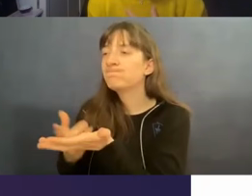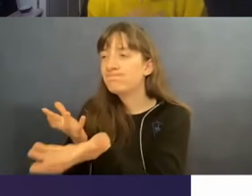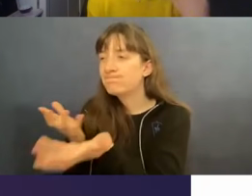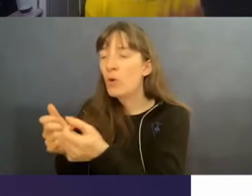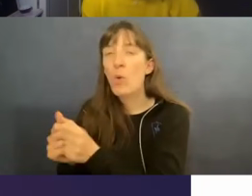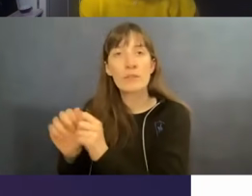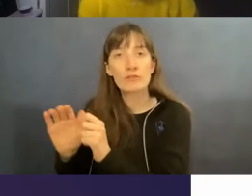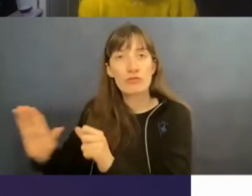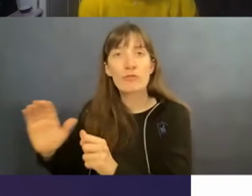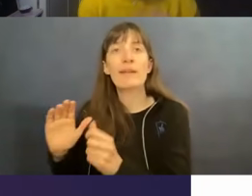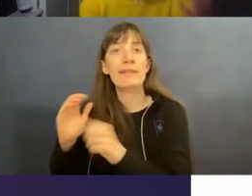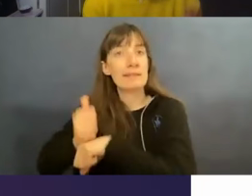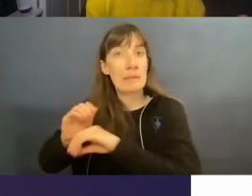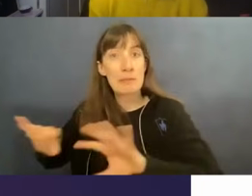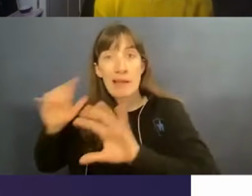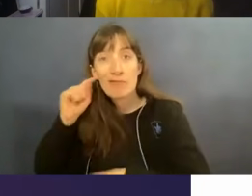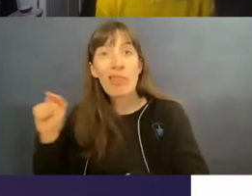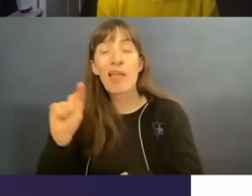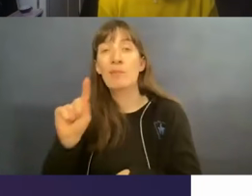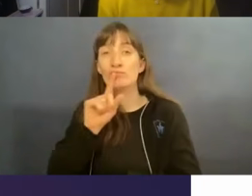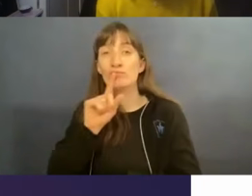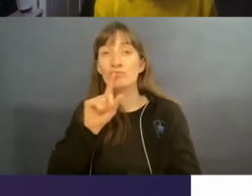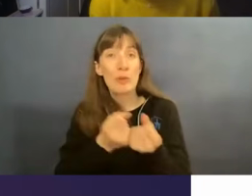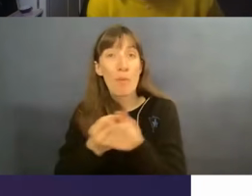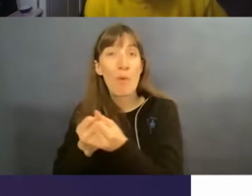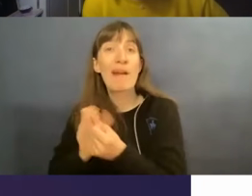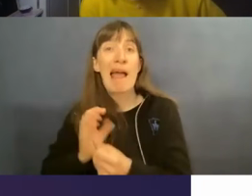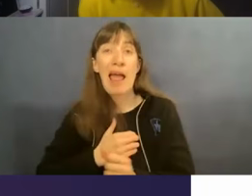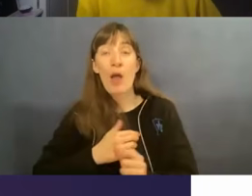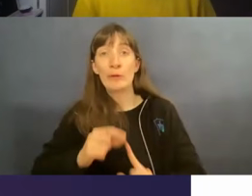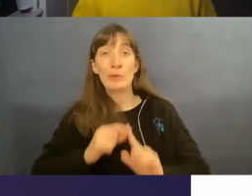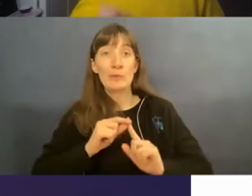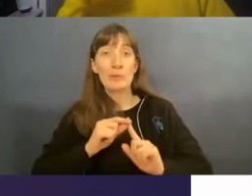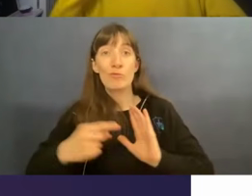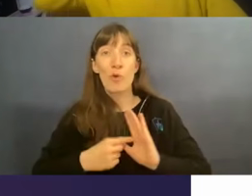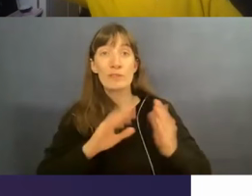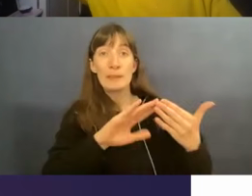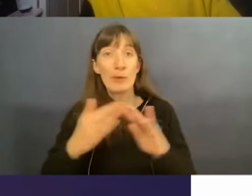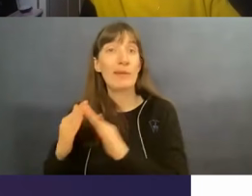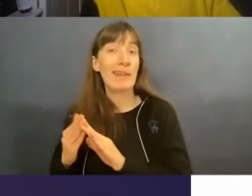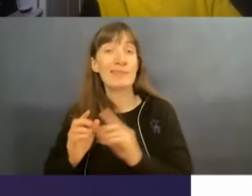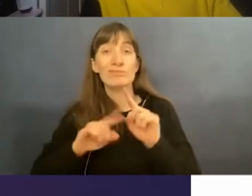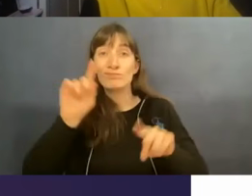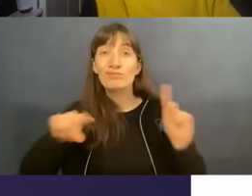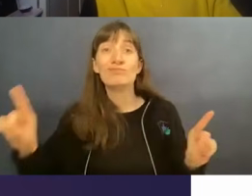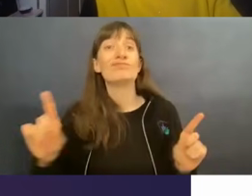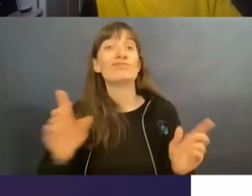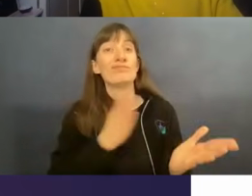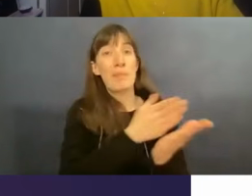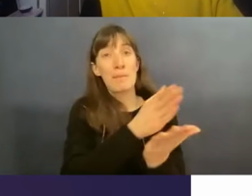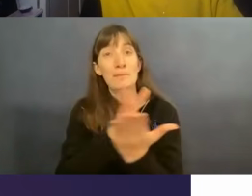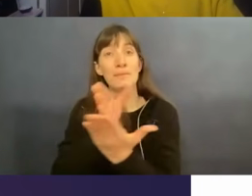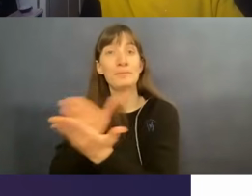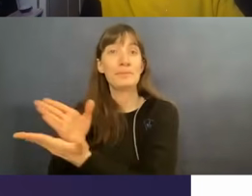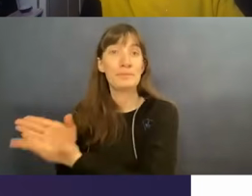for that? And how can we truly support them in our different unique roles in the community as well too? And so again, with my quotes,